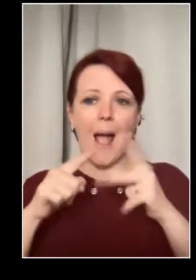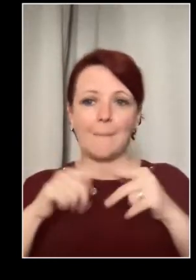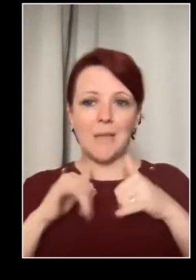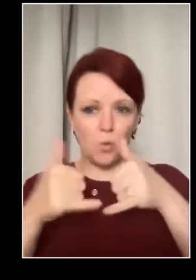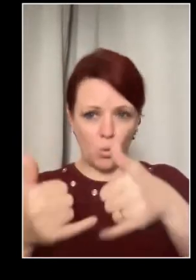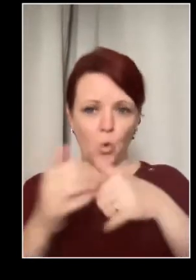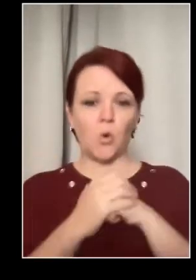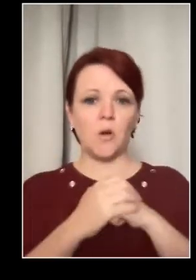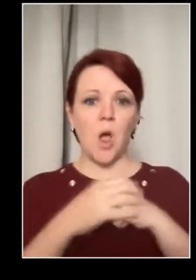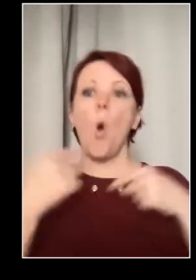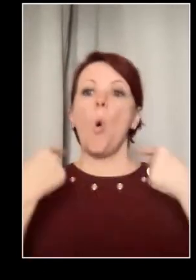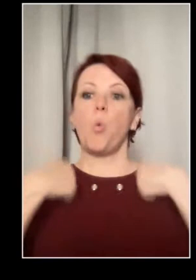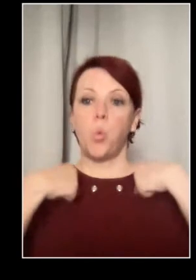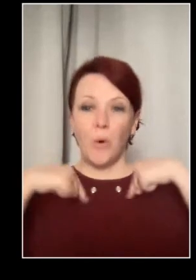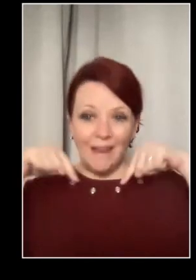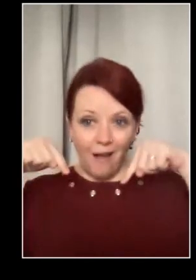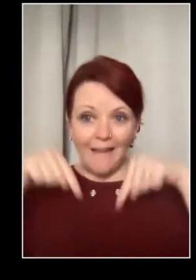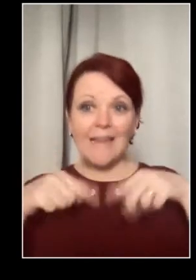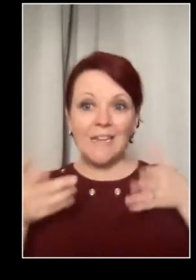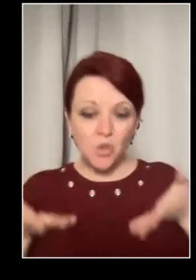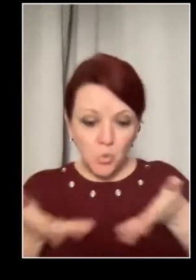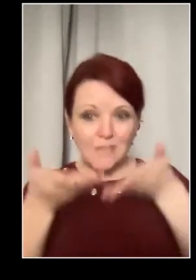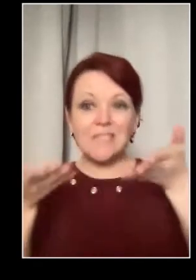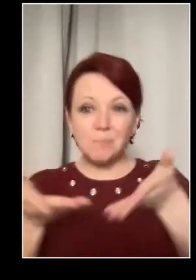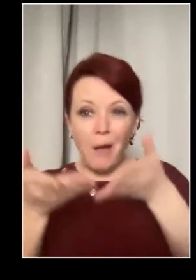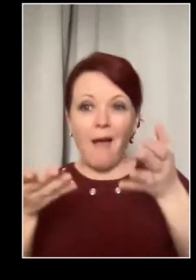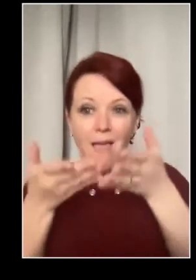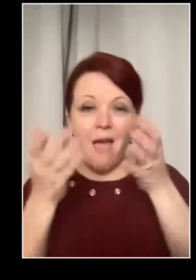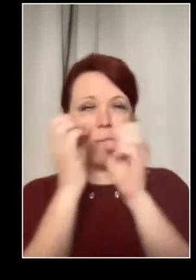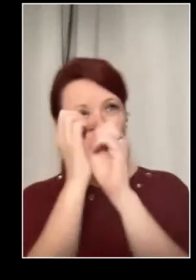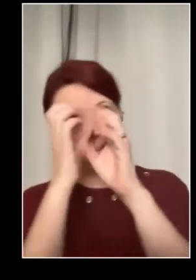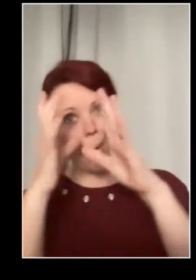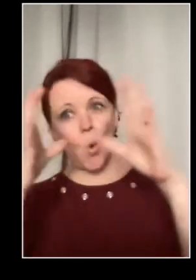to inspire the next generation of apprentices. And we work incredibly closely with